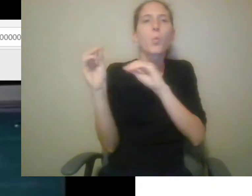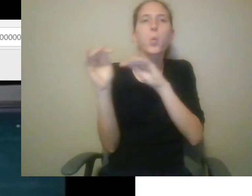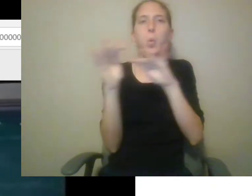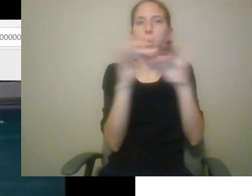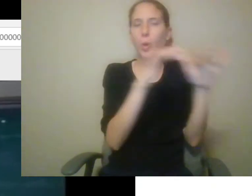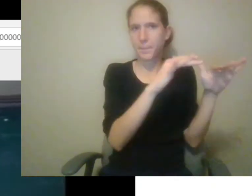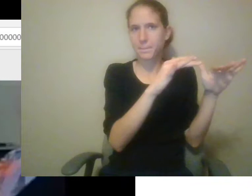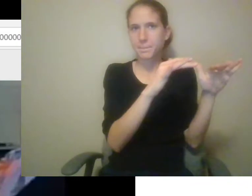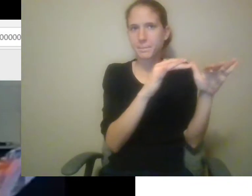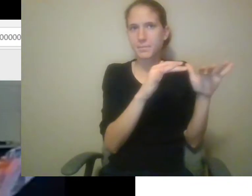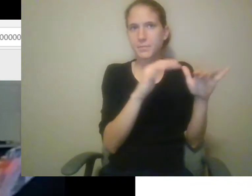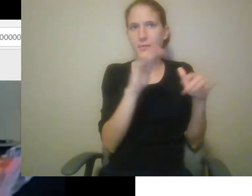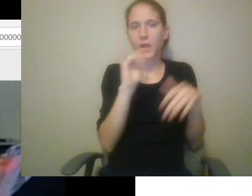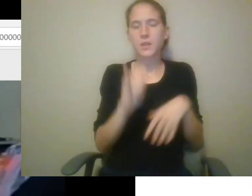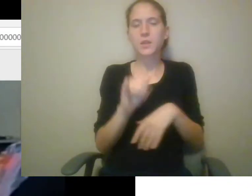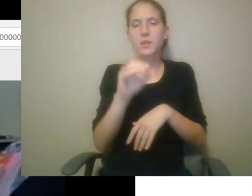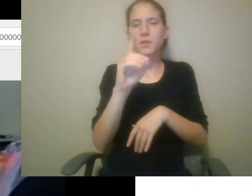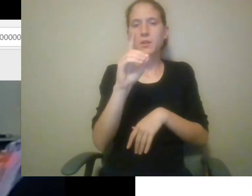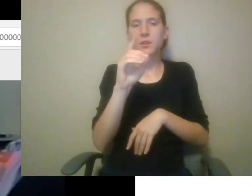Katie.